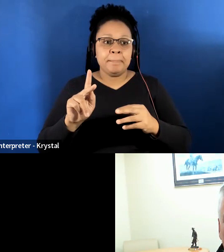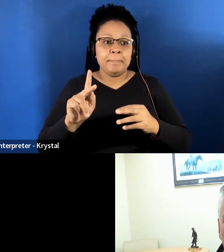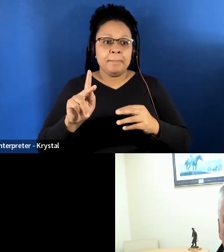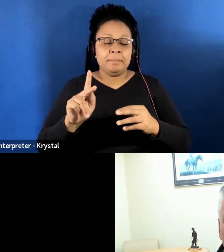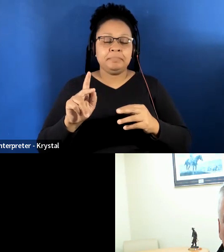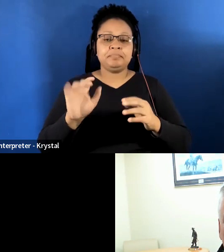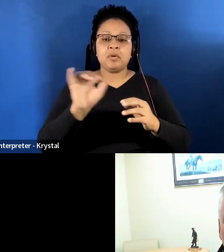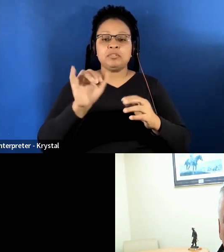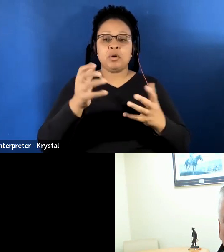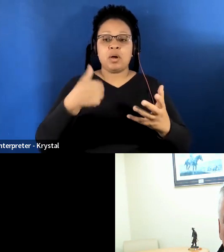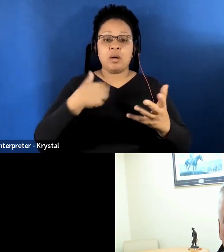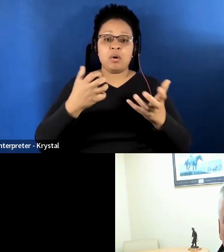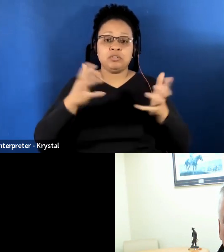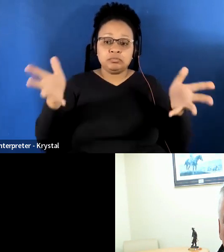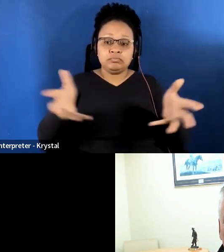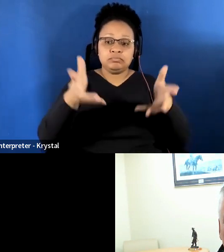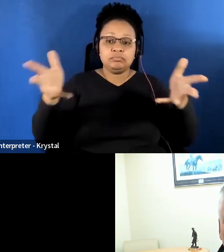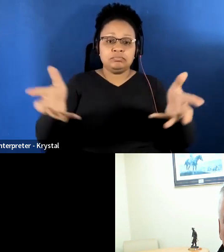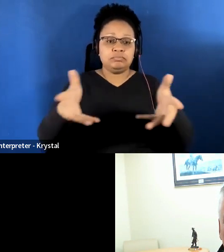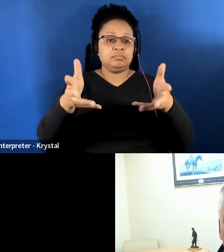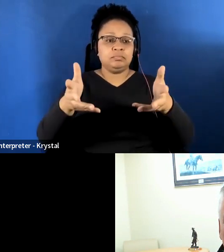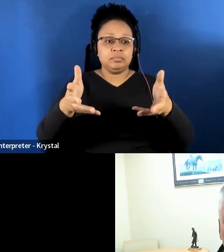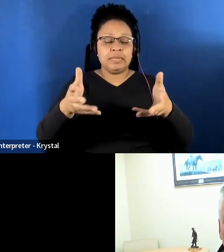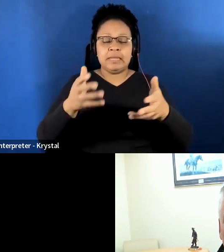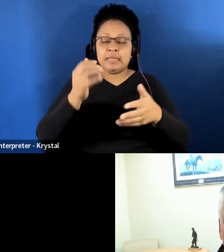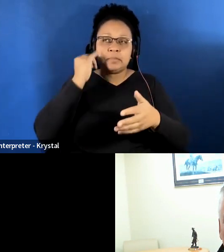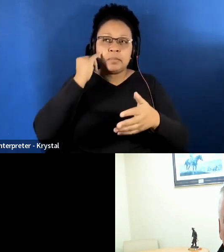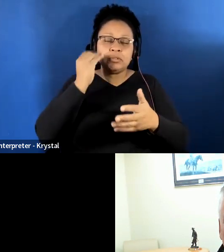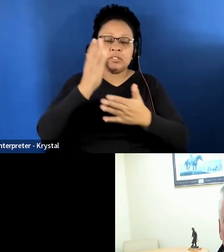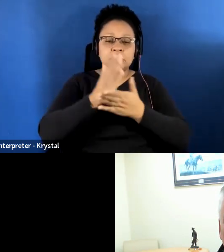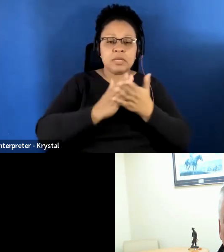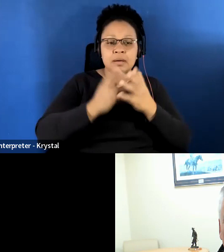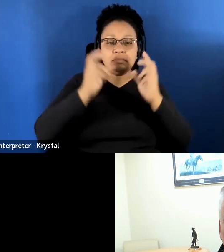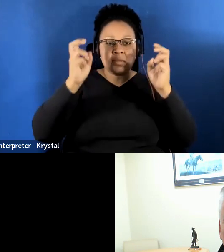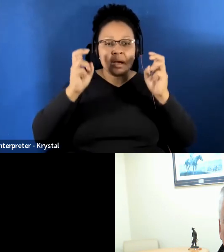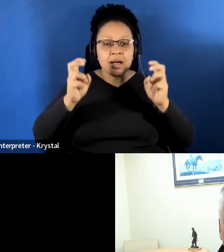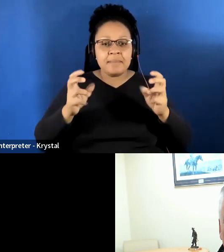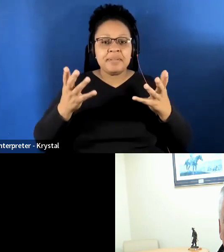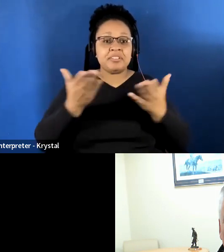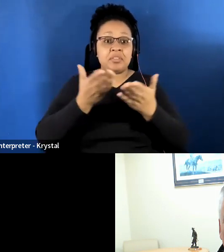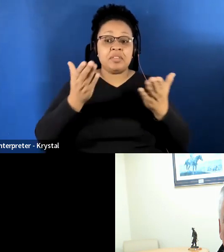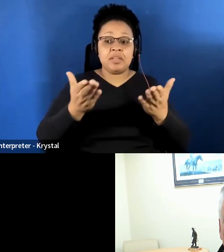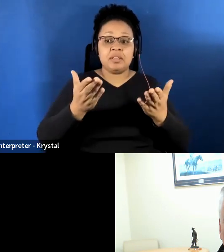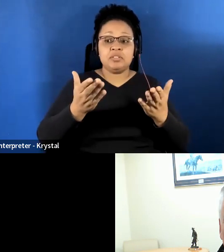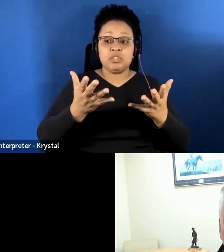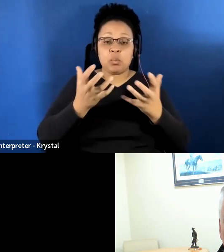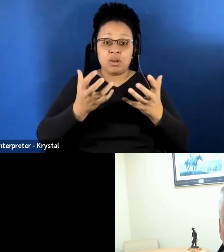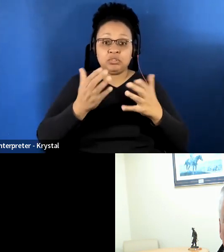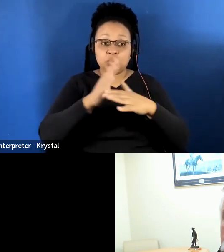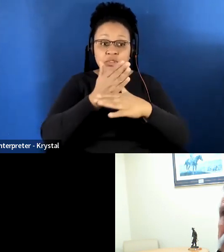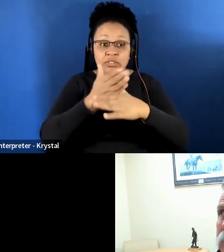And I do want to encourage you, if there are topics or things that you would like to